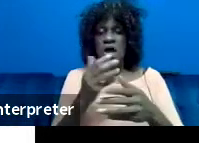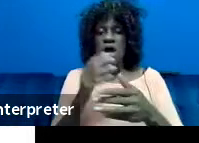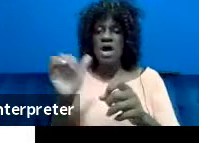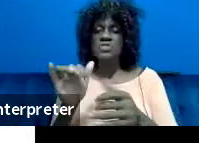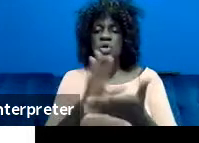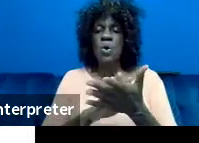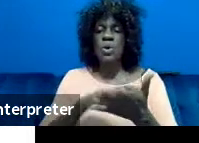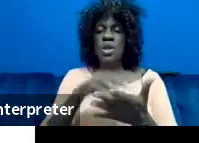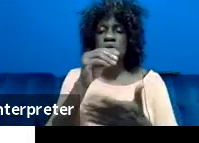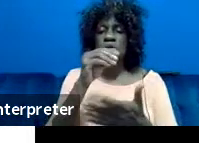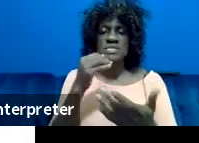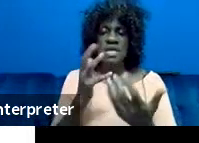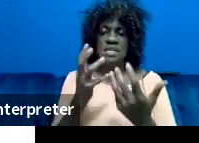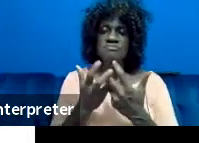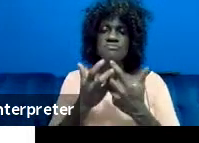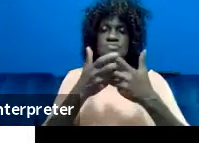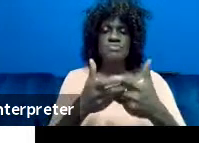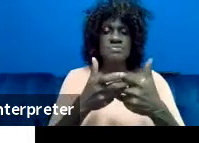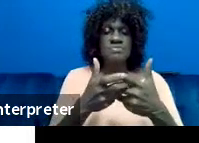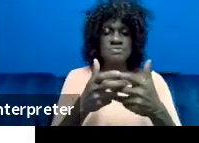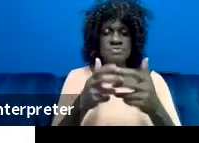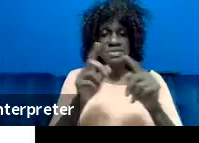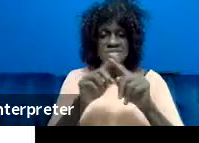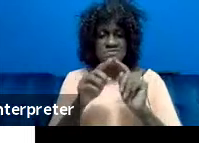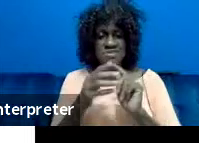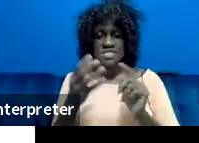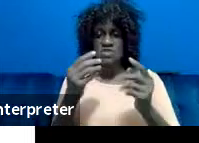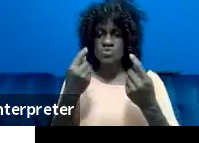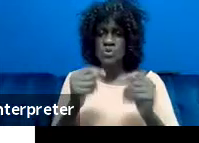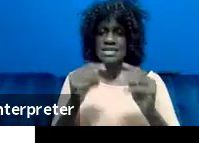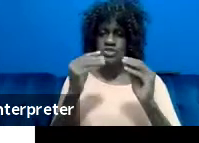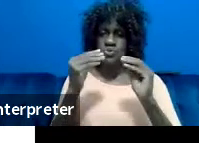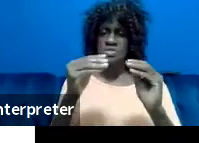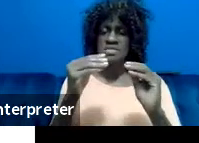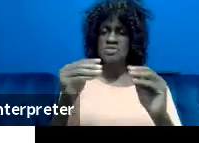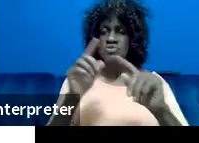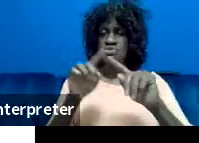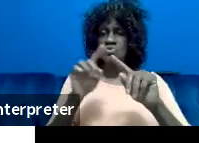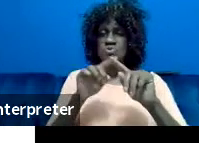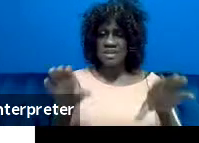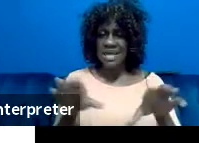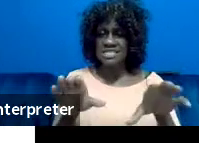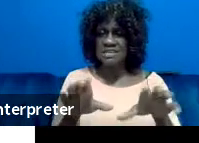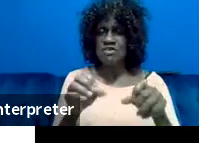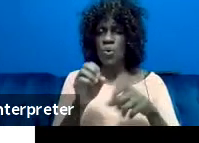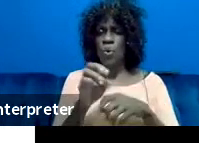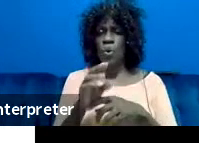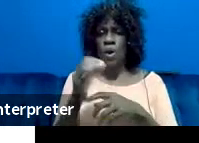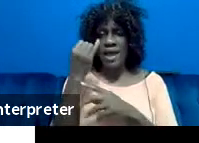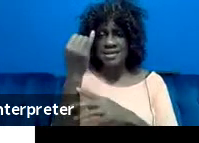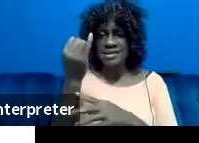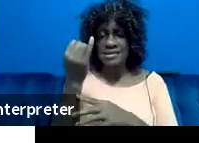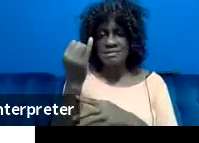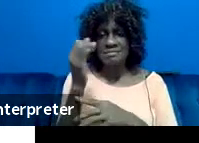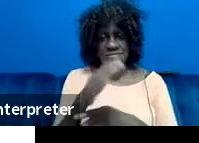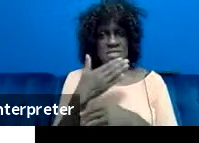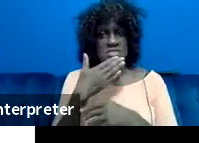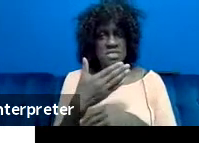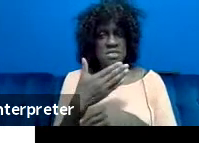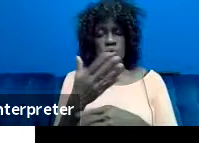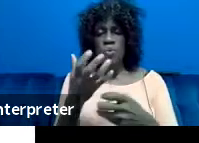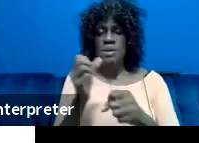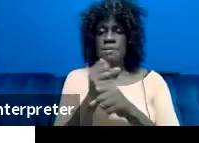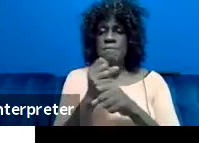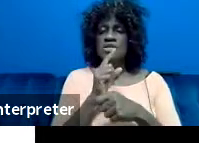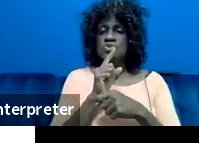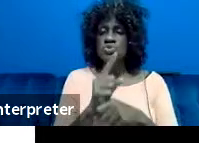see a lot of adaptive panels where it tries to teach you a specific function or an idea. Those are good, but we want to make sure that that's